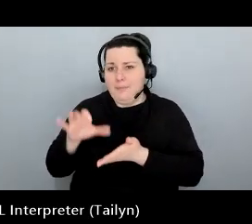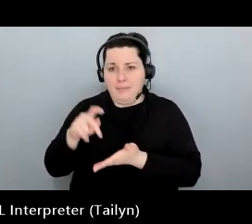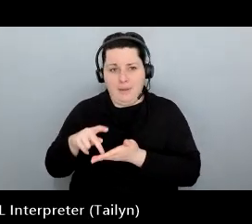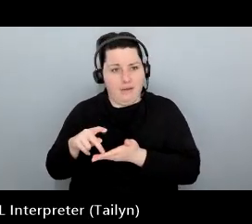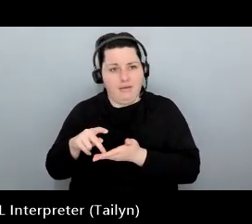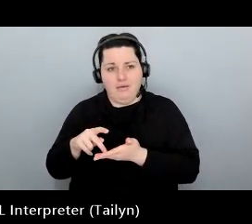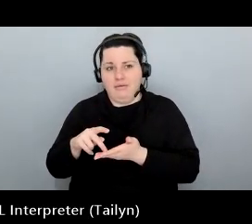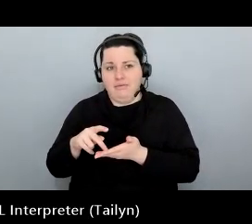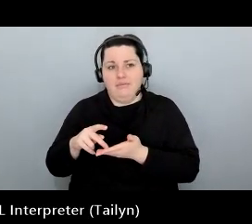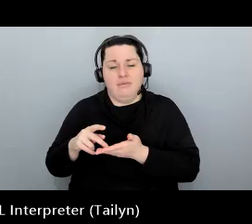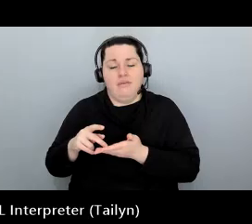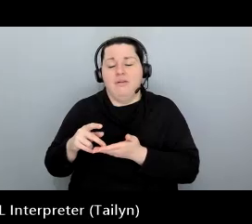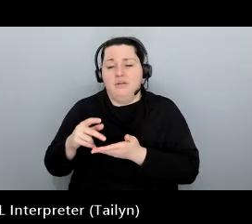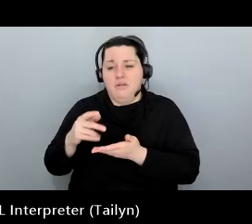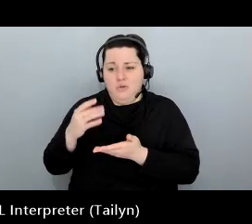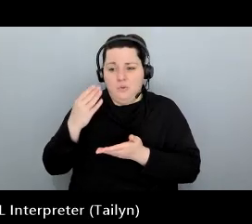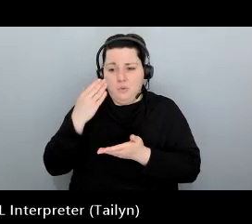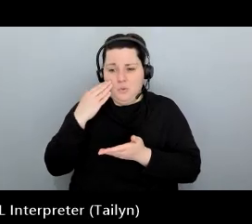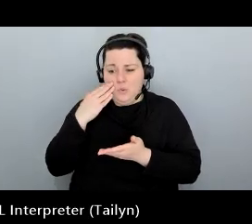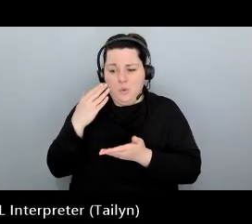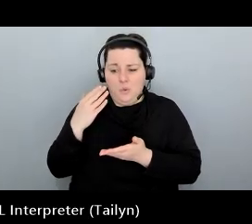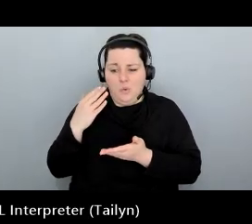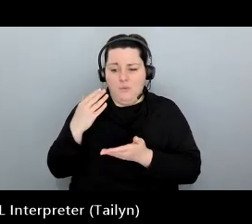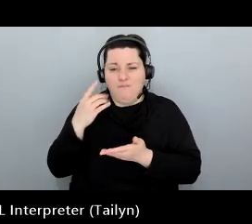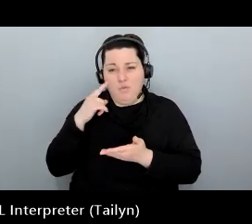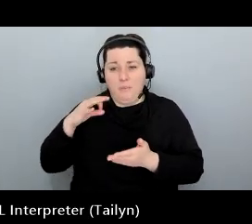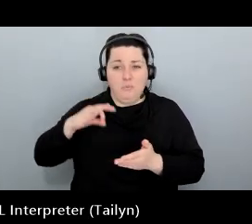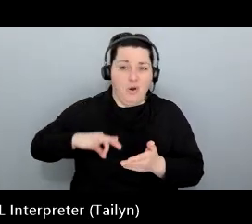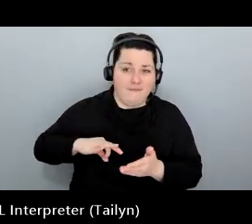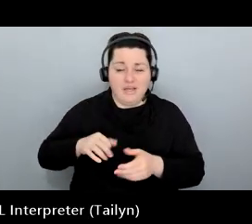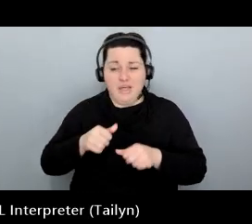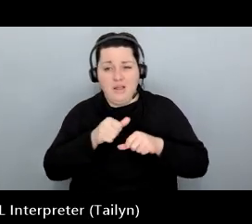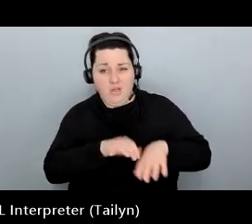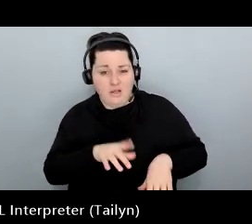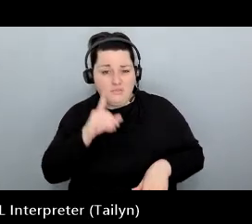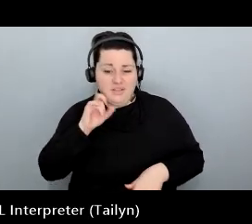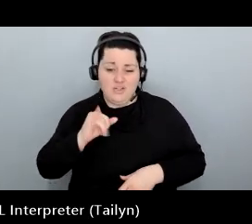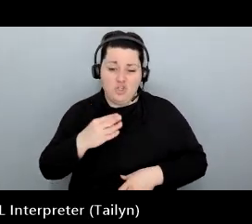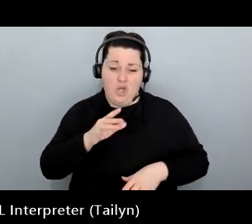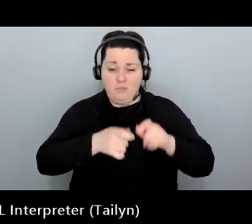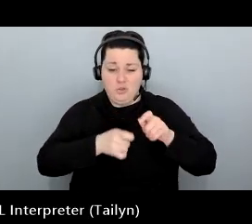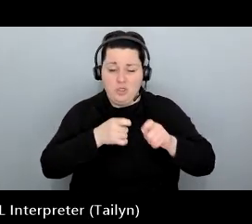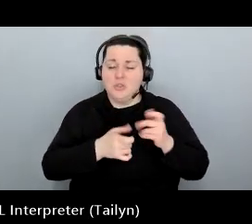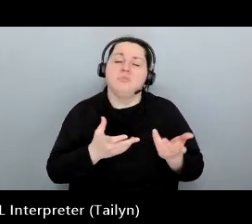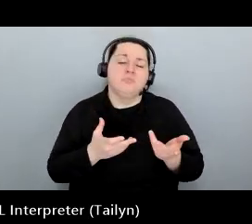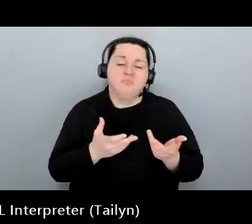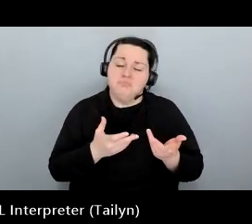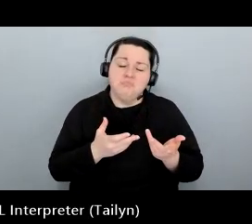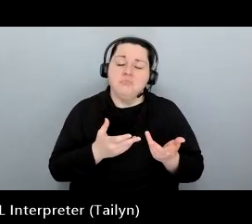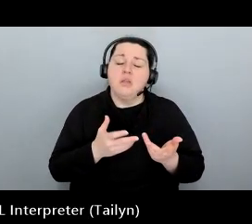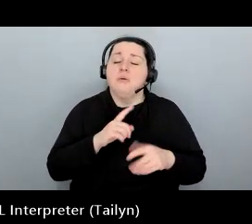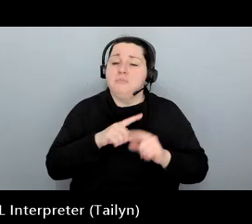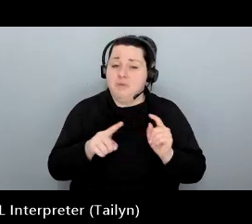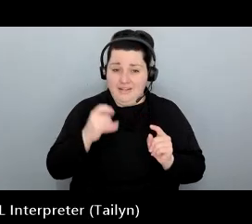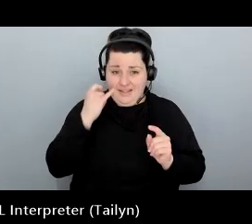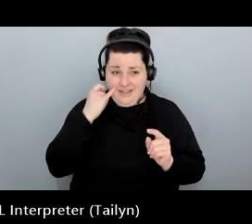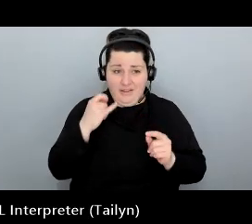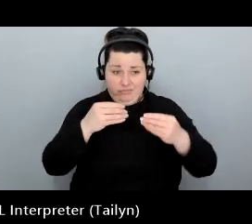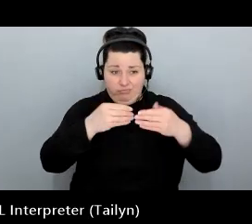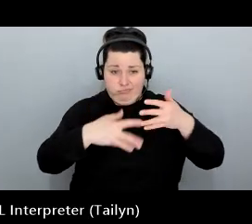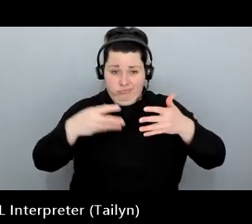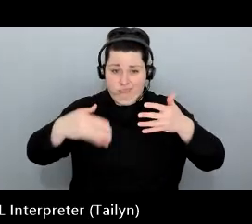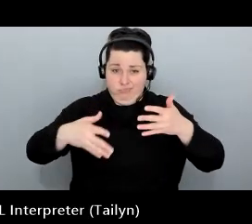just the, reimbursement in terms of profit and loss due to job restructuring. But other than that, as long as it falls under that definition of